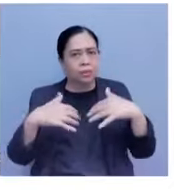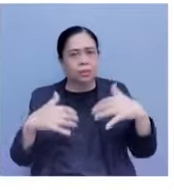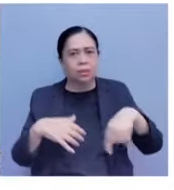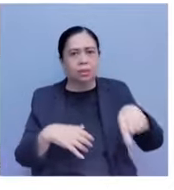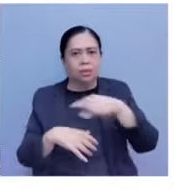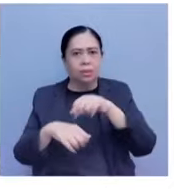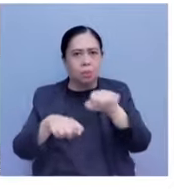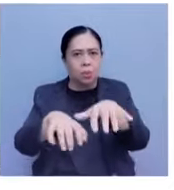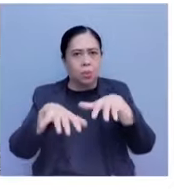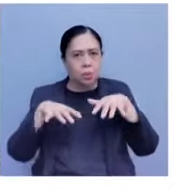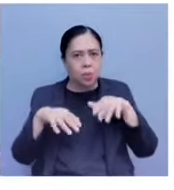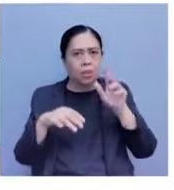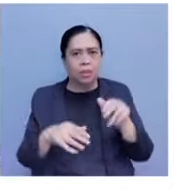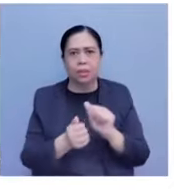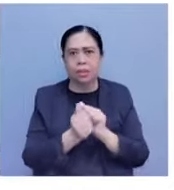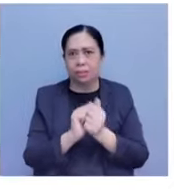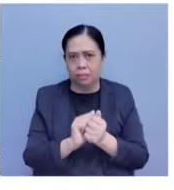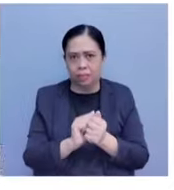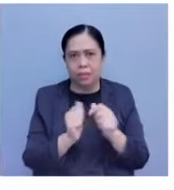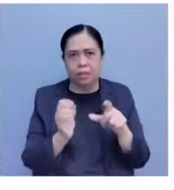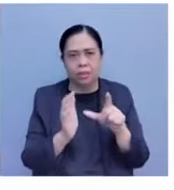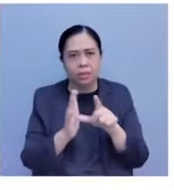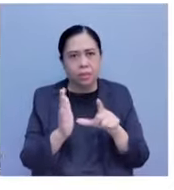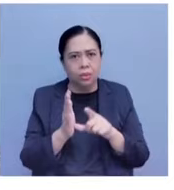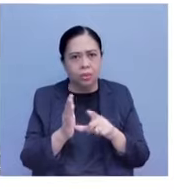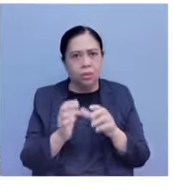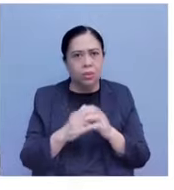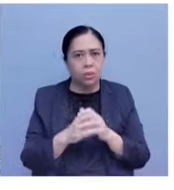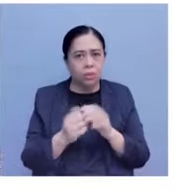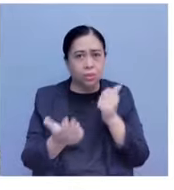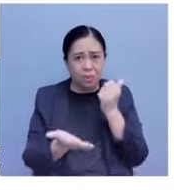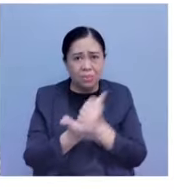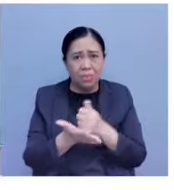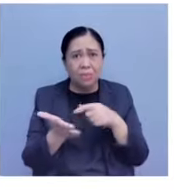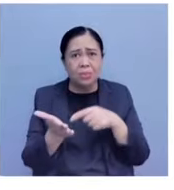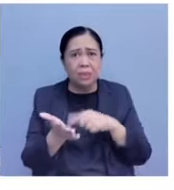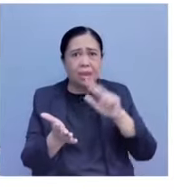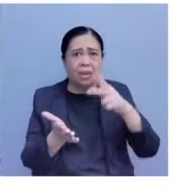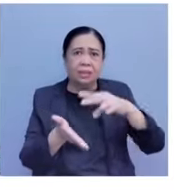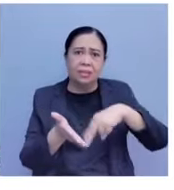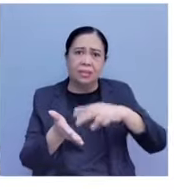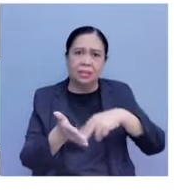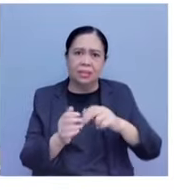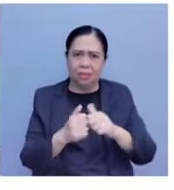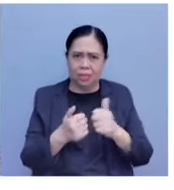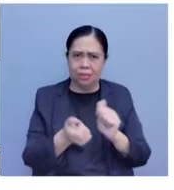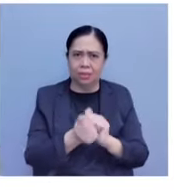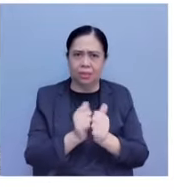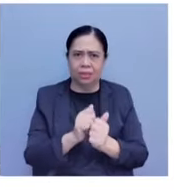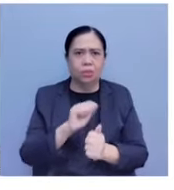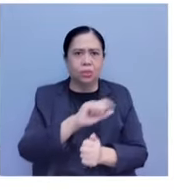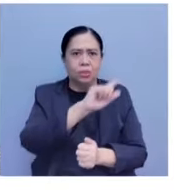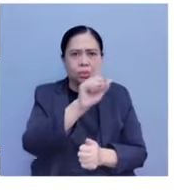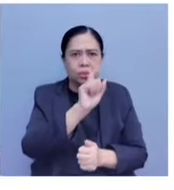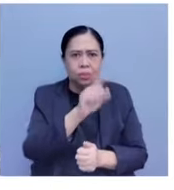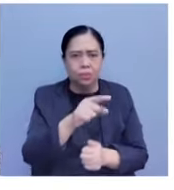whole, can amend a bill already approved on third reading. So those are the questions